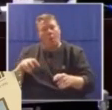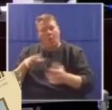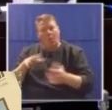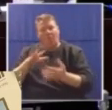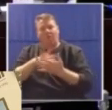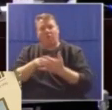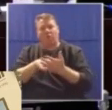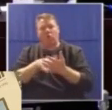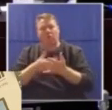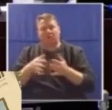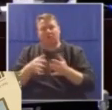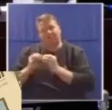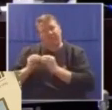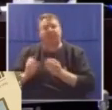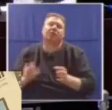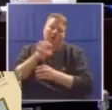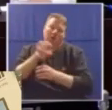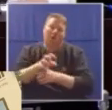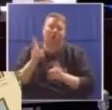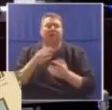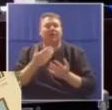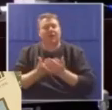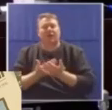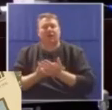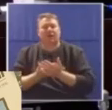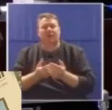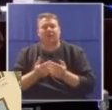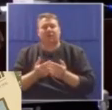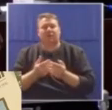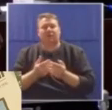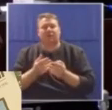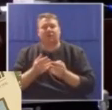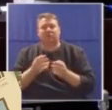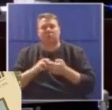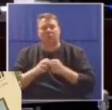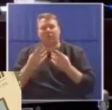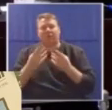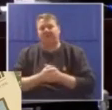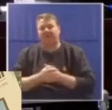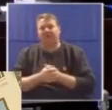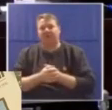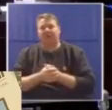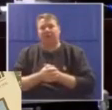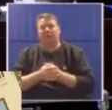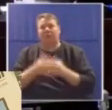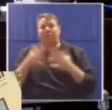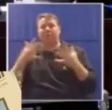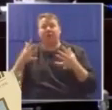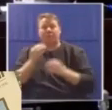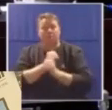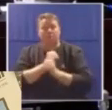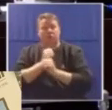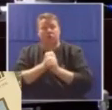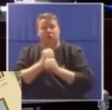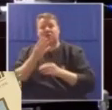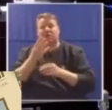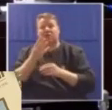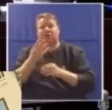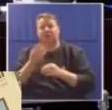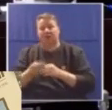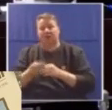dealing with big machinery here, and we're dealing with suppliers that are big original equipment